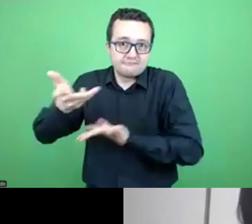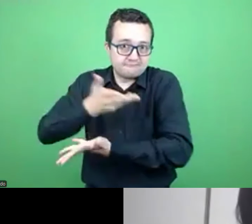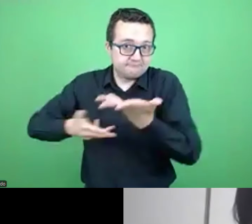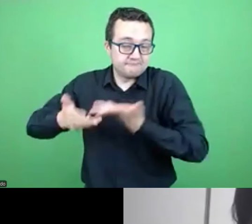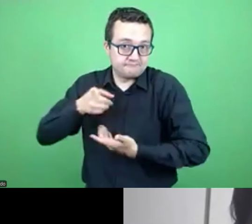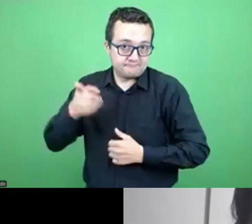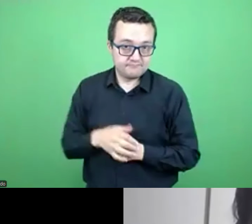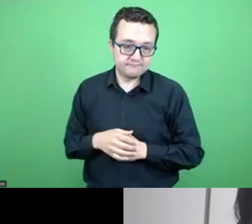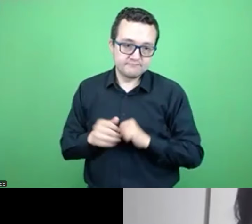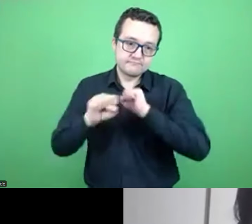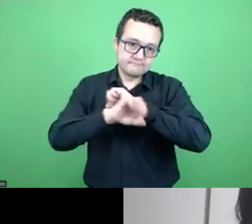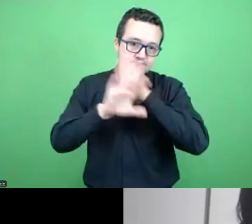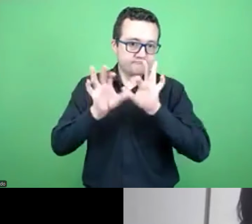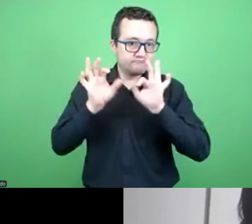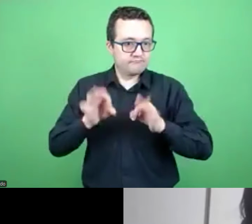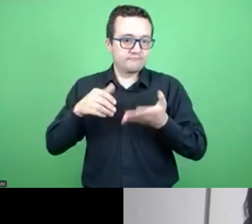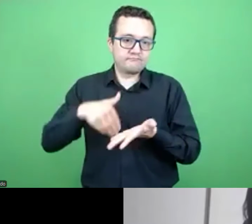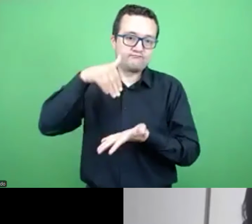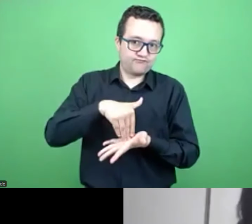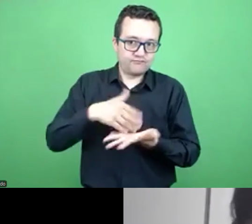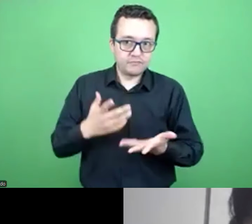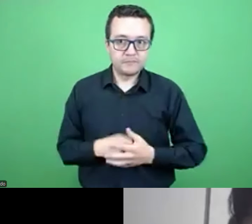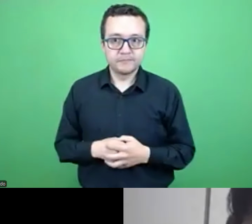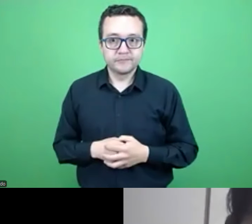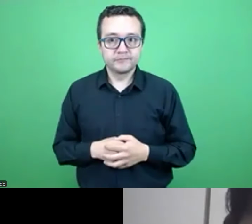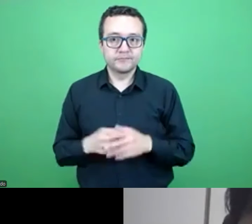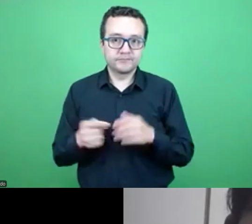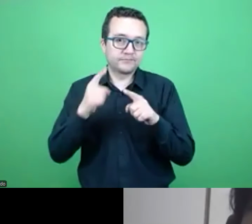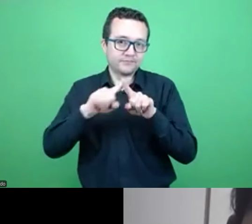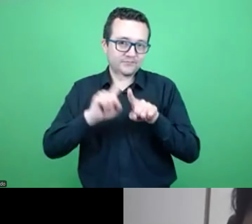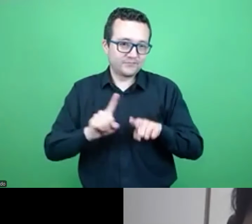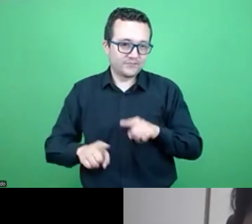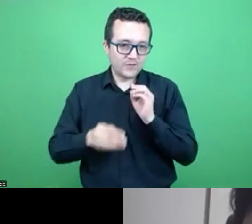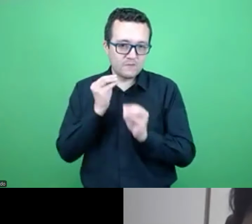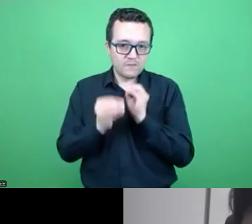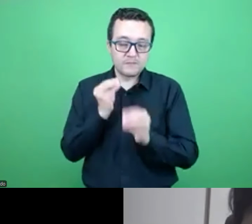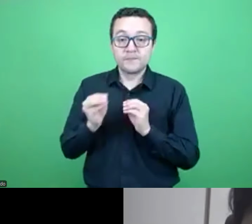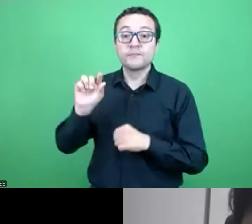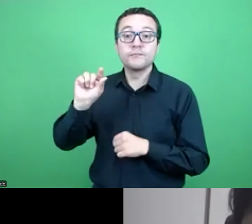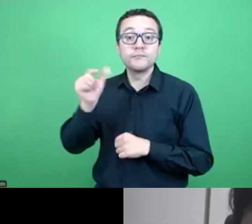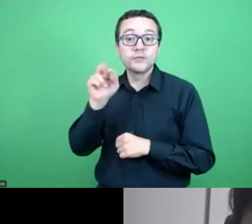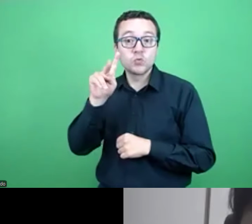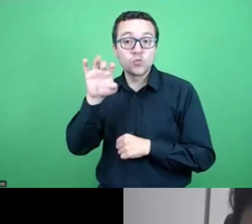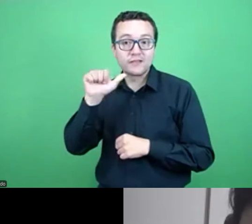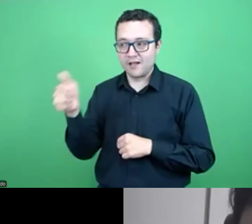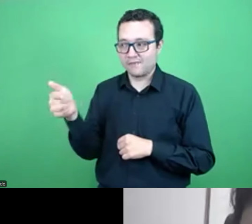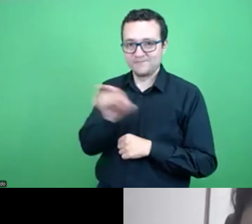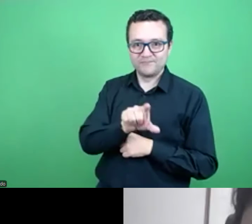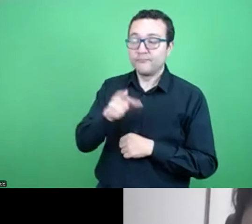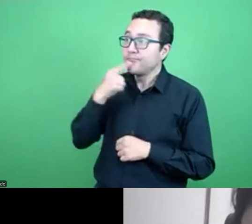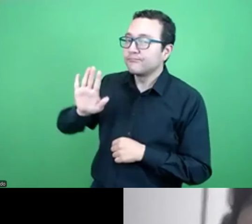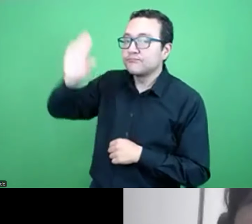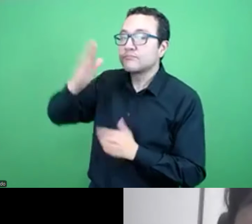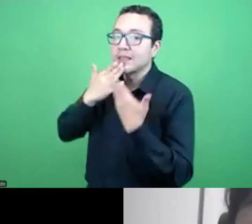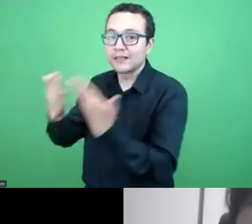Thank you, Rosario. I see Alinafe. I'll allow you to speak. You should be able